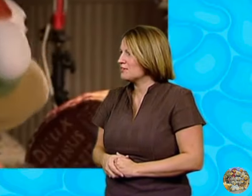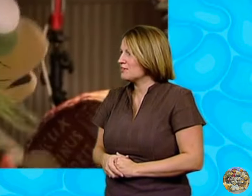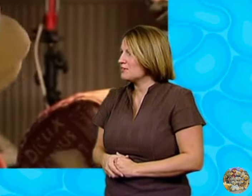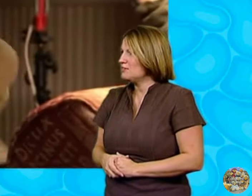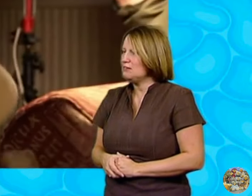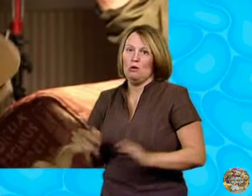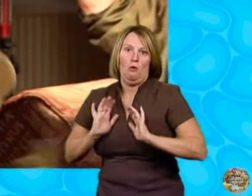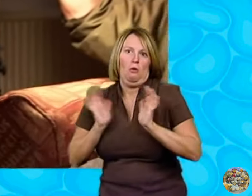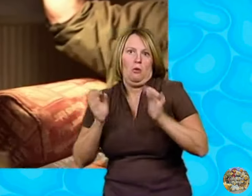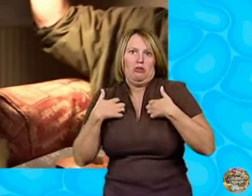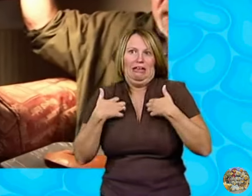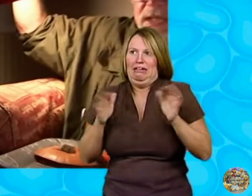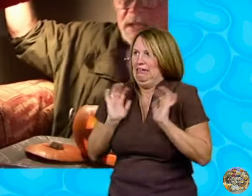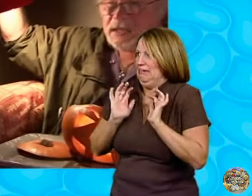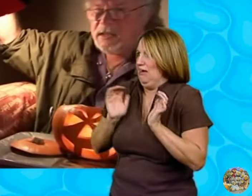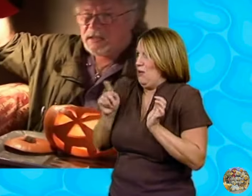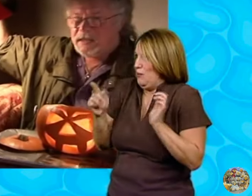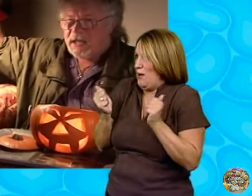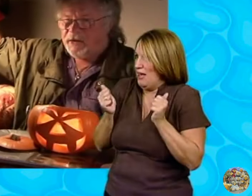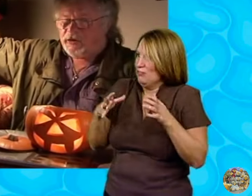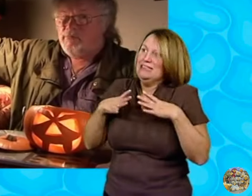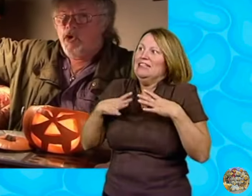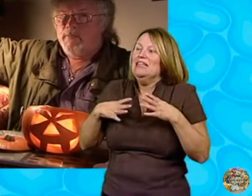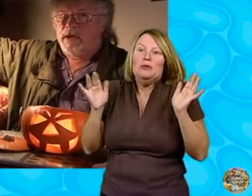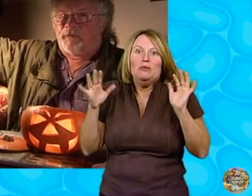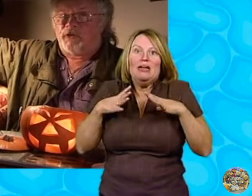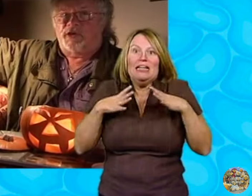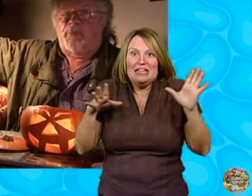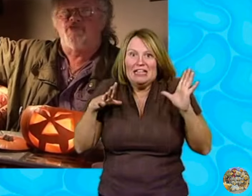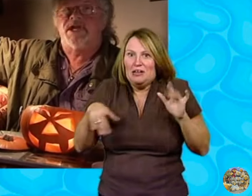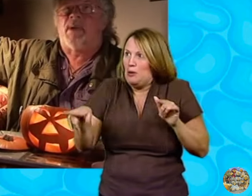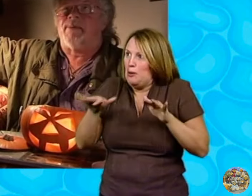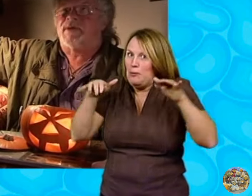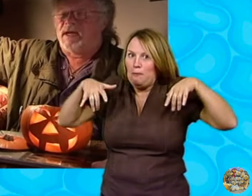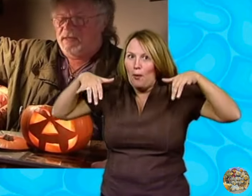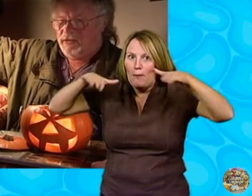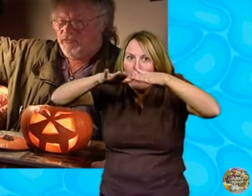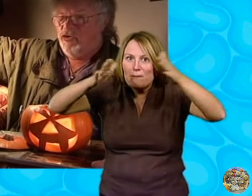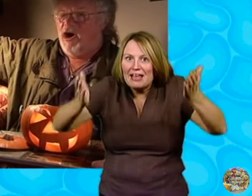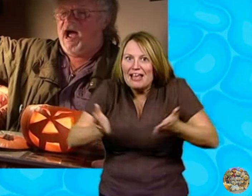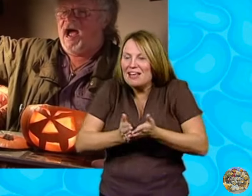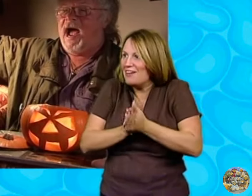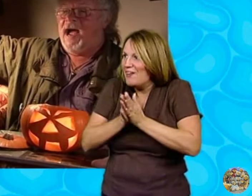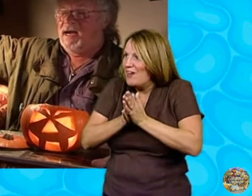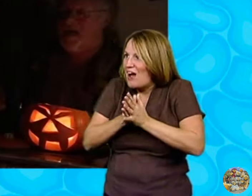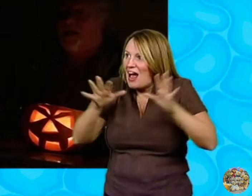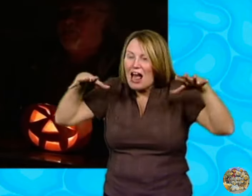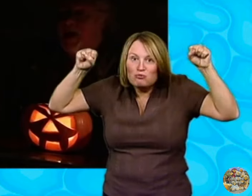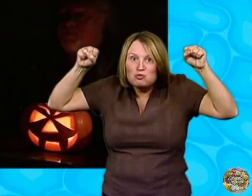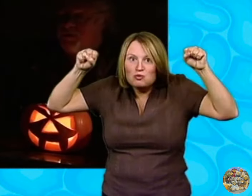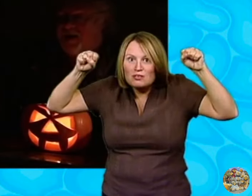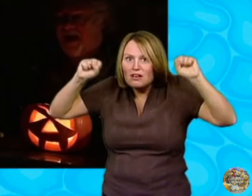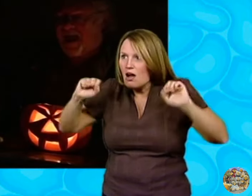Right, Jelly, are you ready? Yes. It's the moment for the spooky pumpkin. Yes.